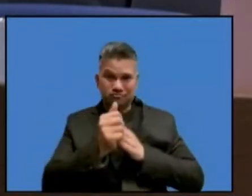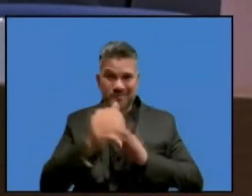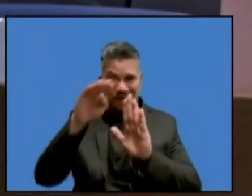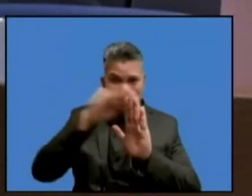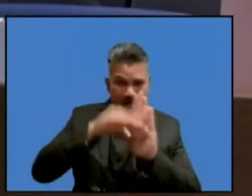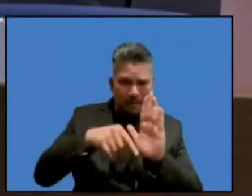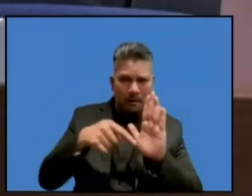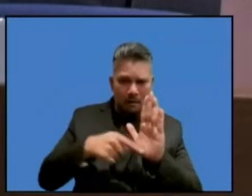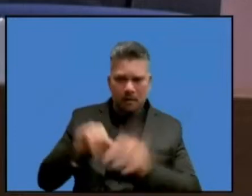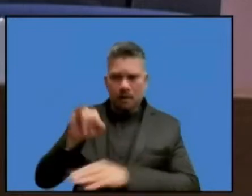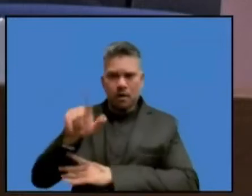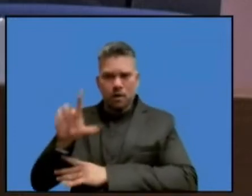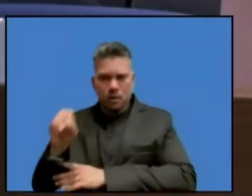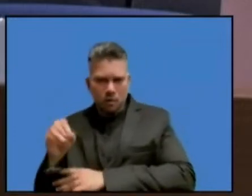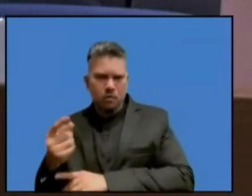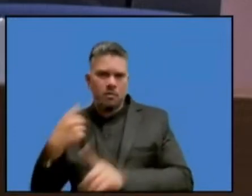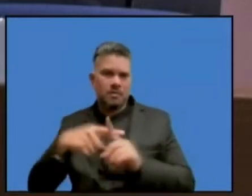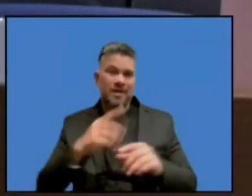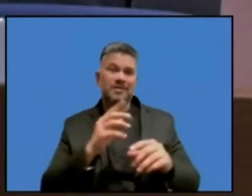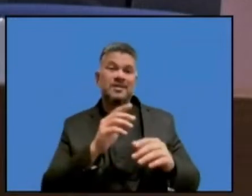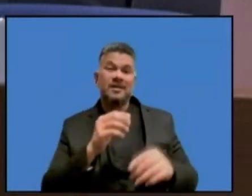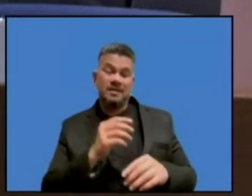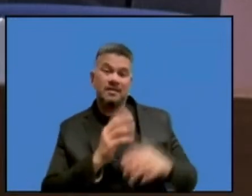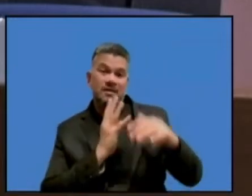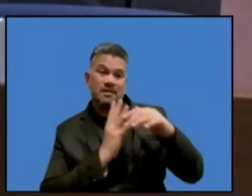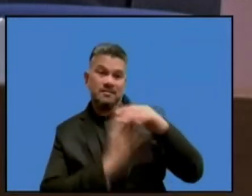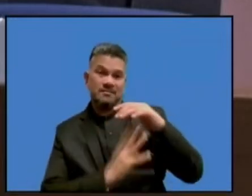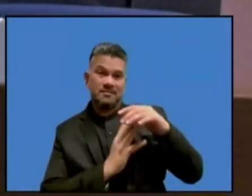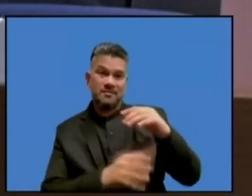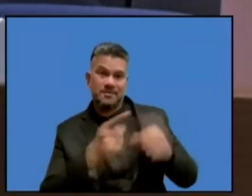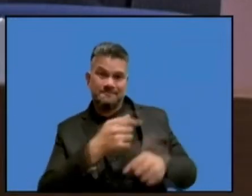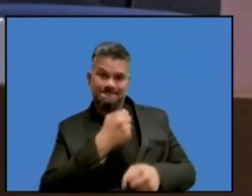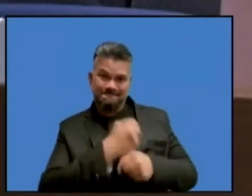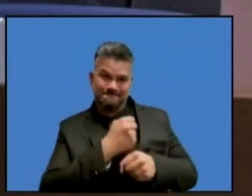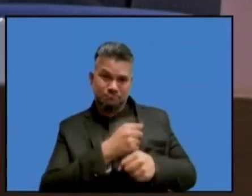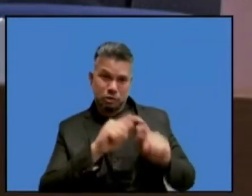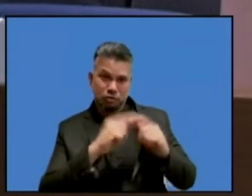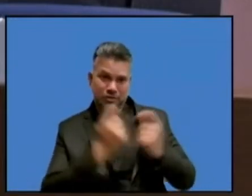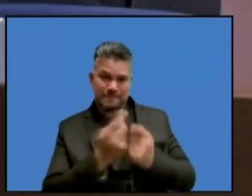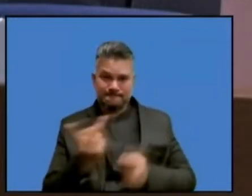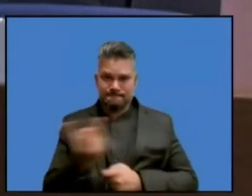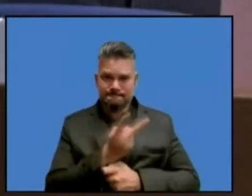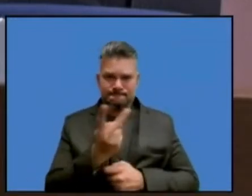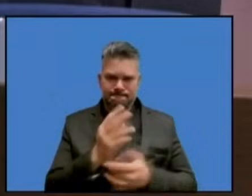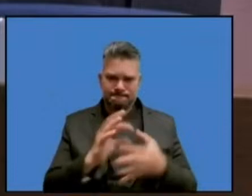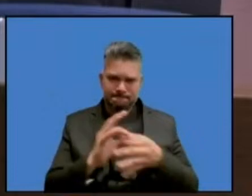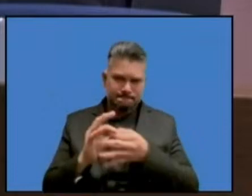teams, and they provide robust technical guidance on negotiation of Social Security agreements